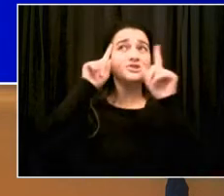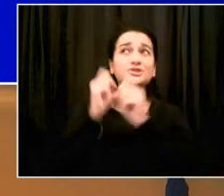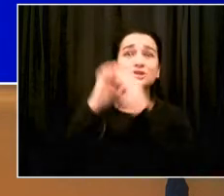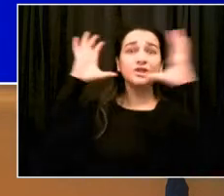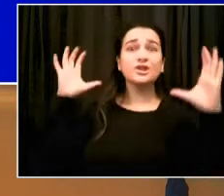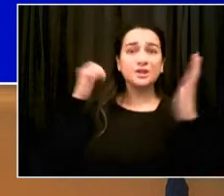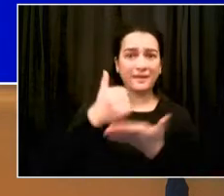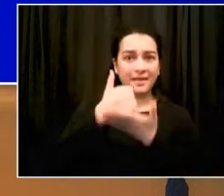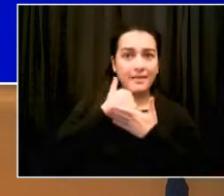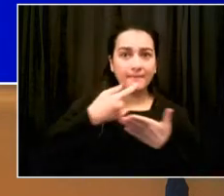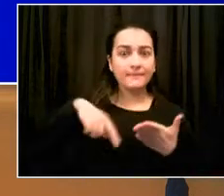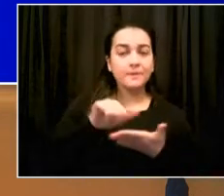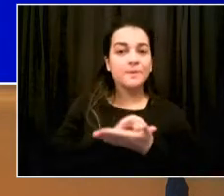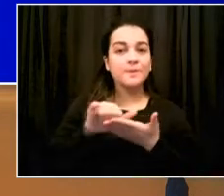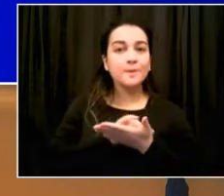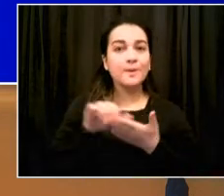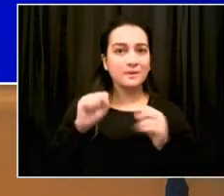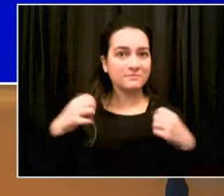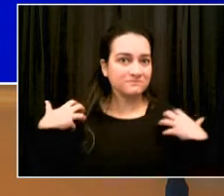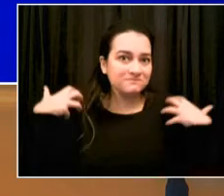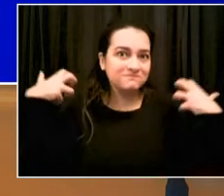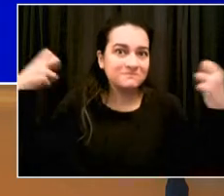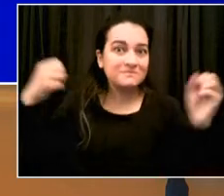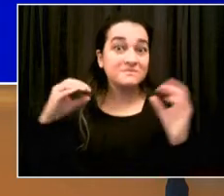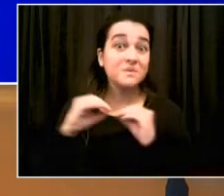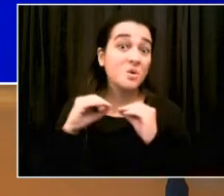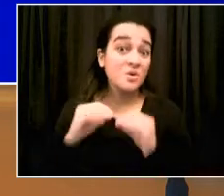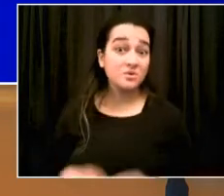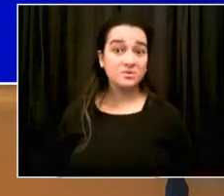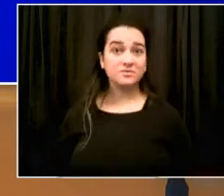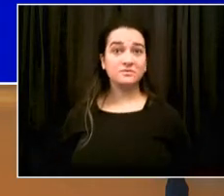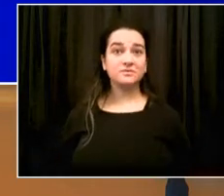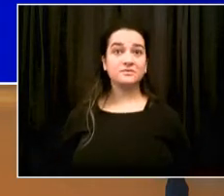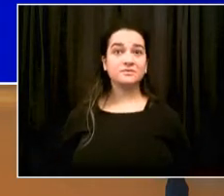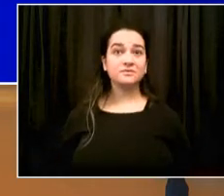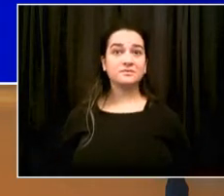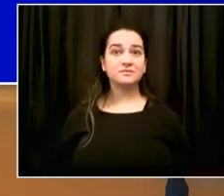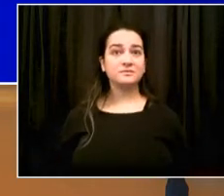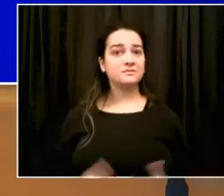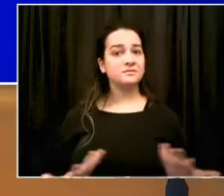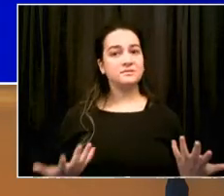were not discussed out in the open the way they should have been in the past. And